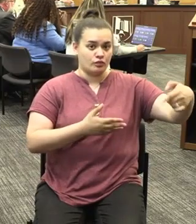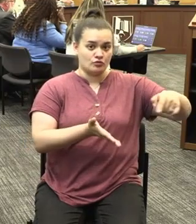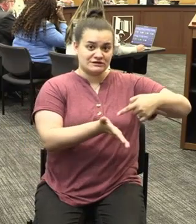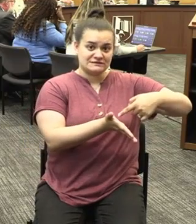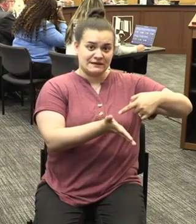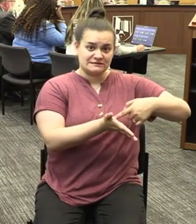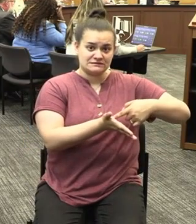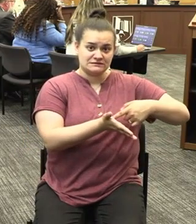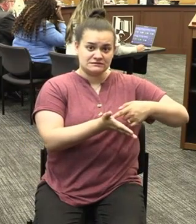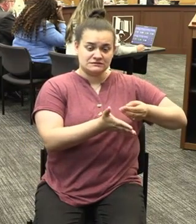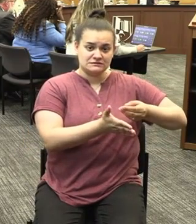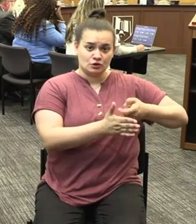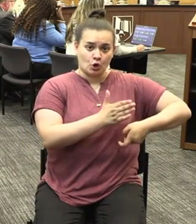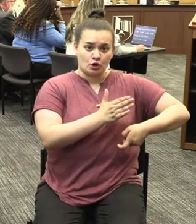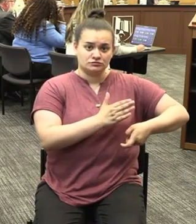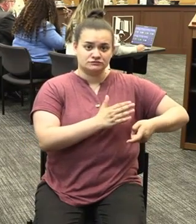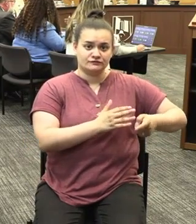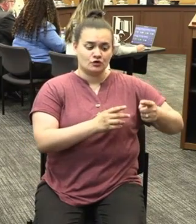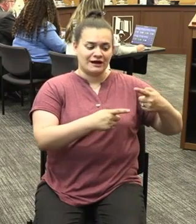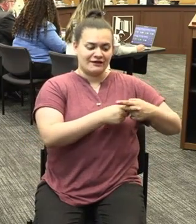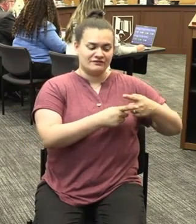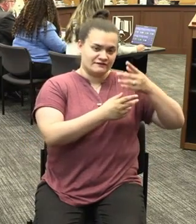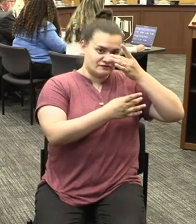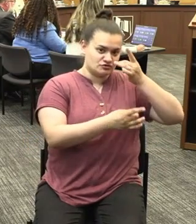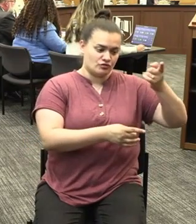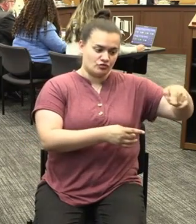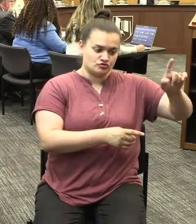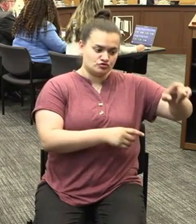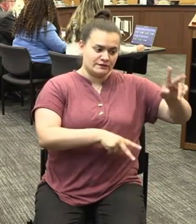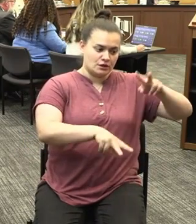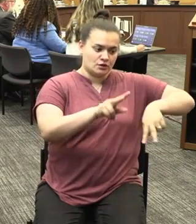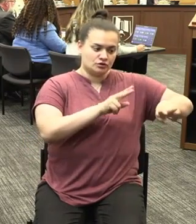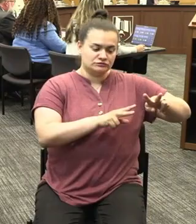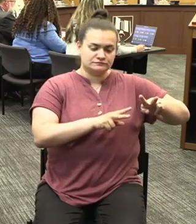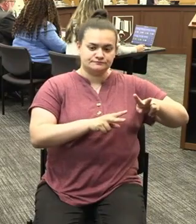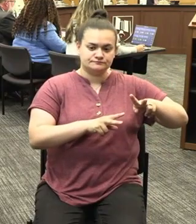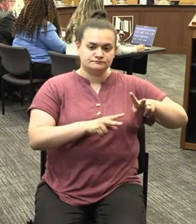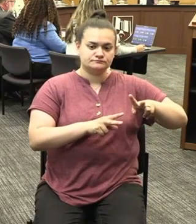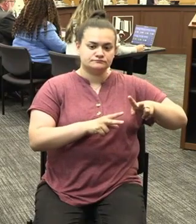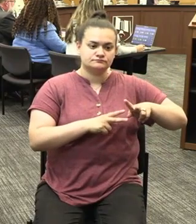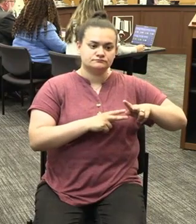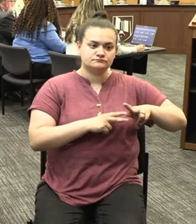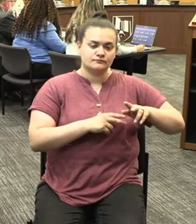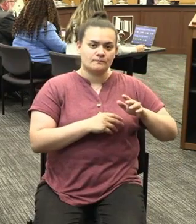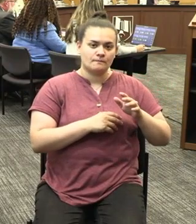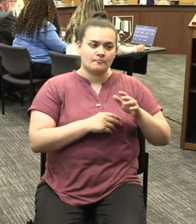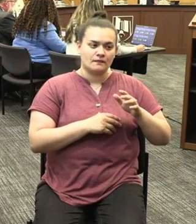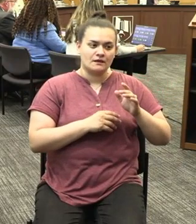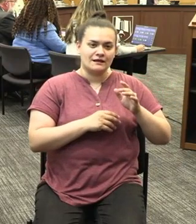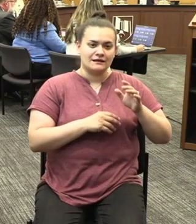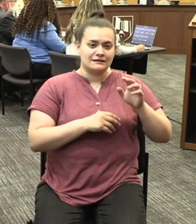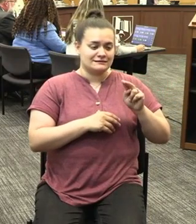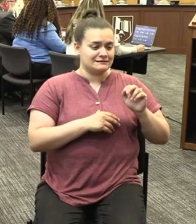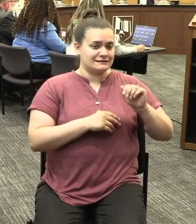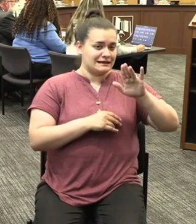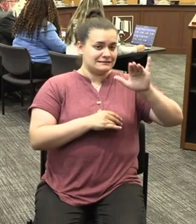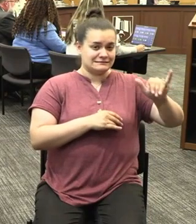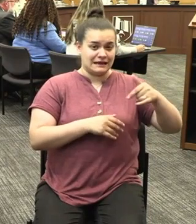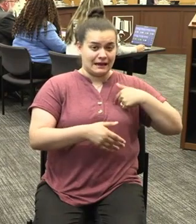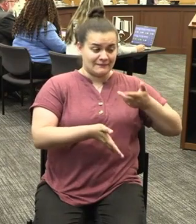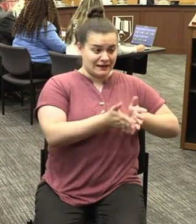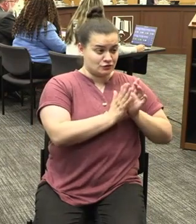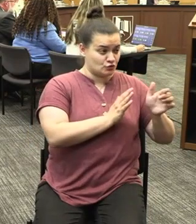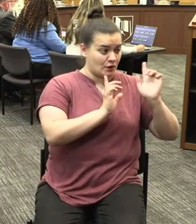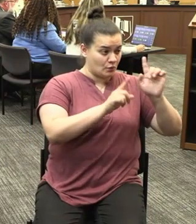that I've talked about on conflict of interest, those things should be looked at. Gift ban falls into place. And Nancy, I'm going to ask you because I went to your